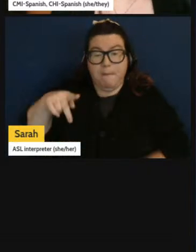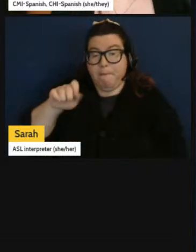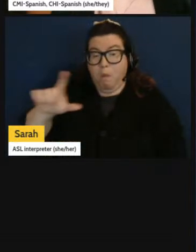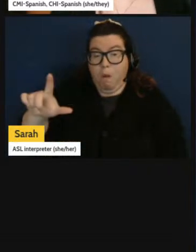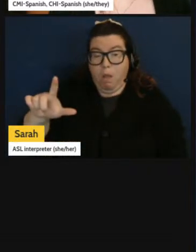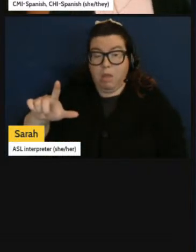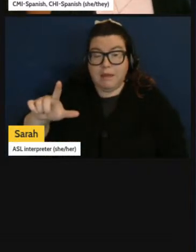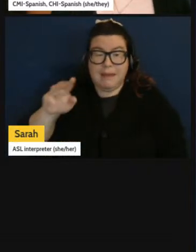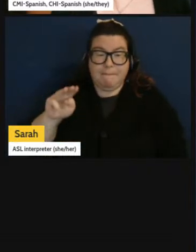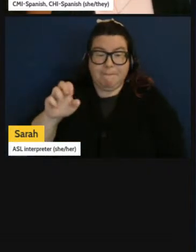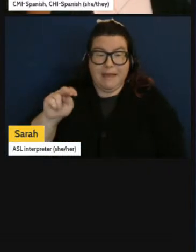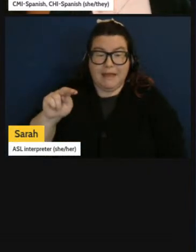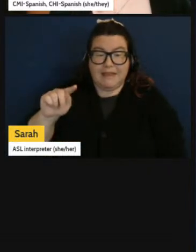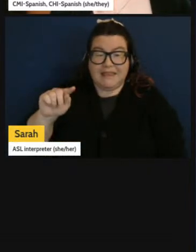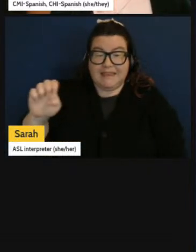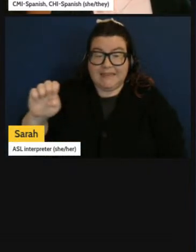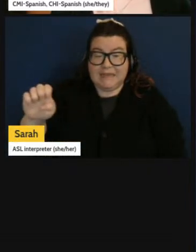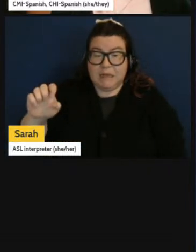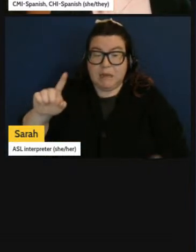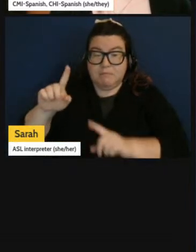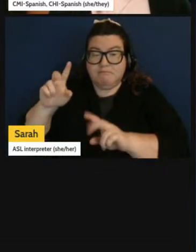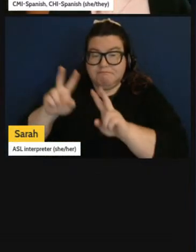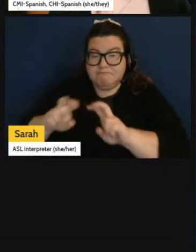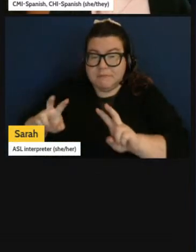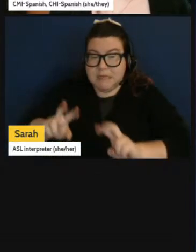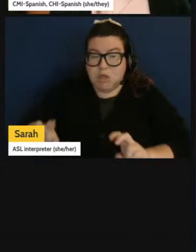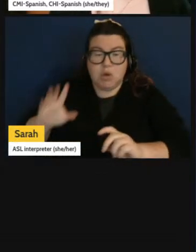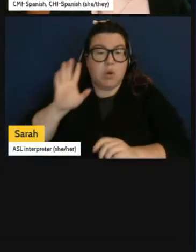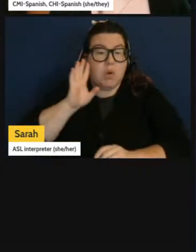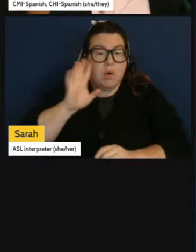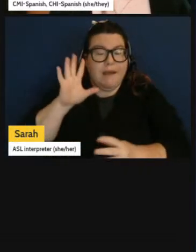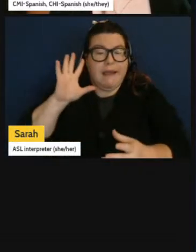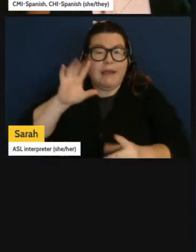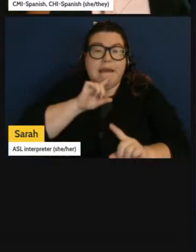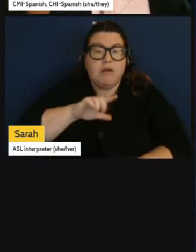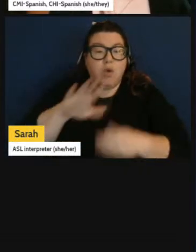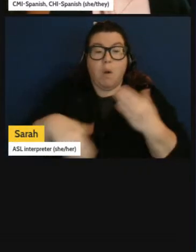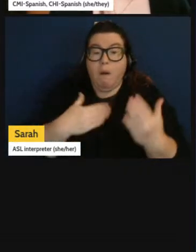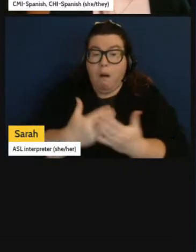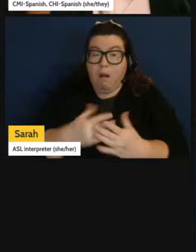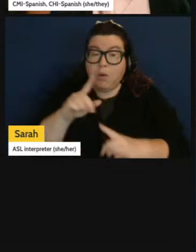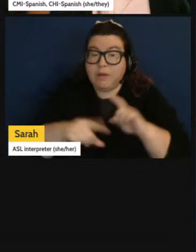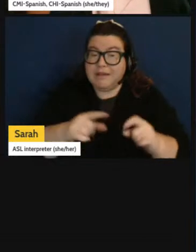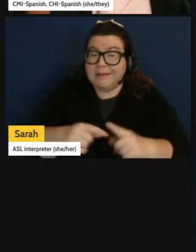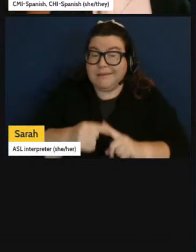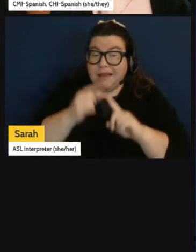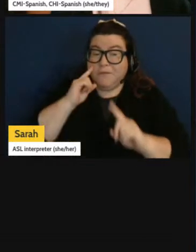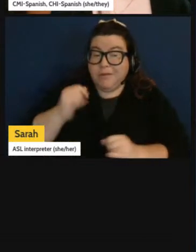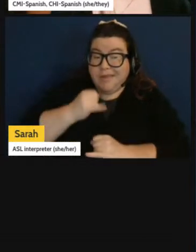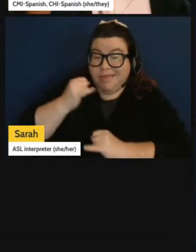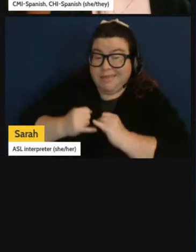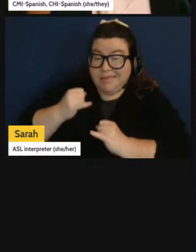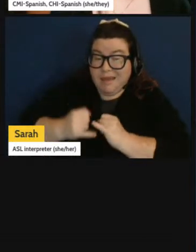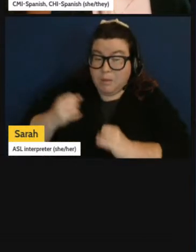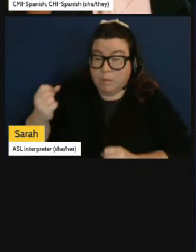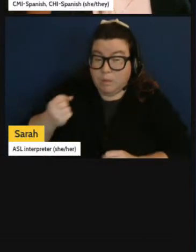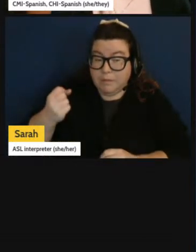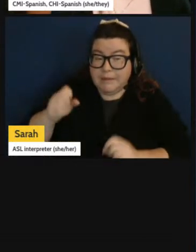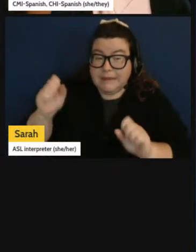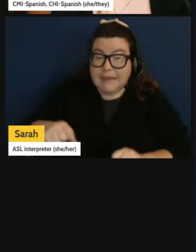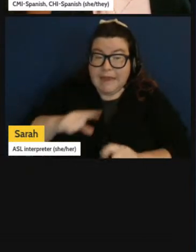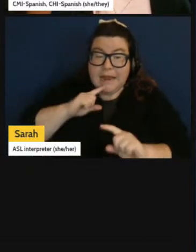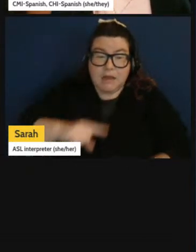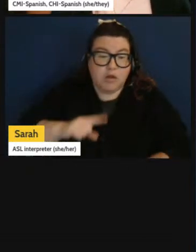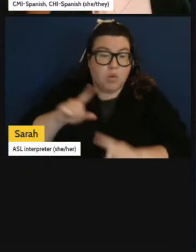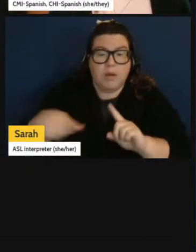Mentimeter. You should be able to answer all of the questions except for the last question, which you can answer at your